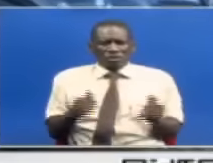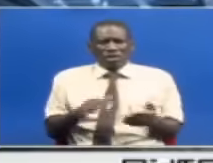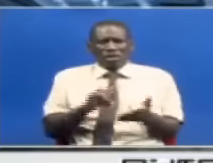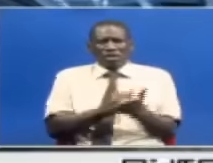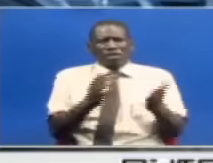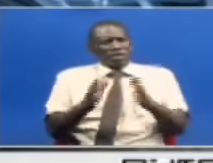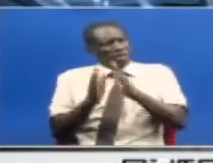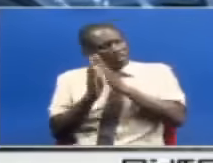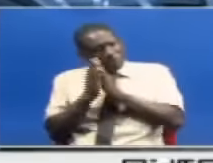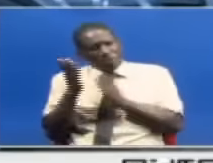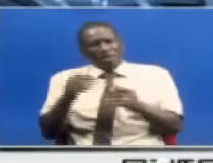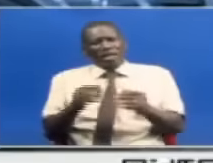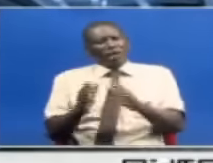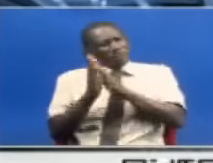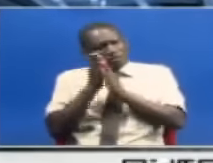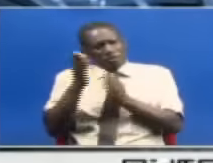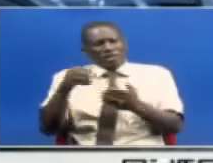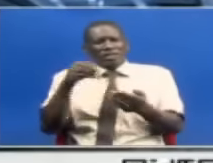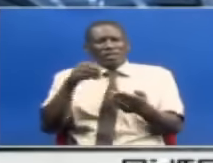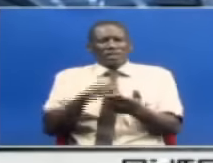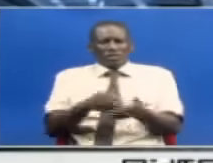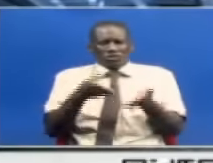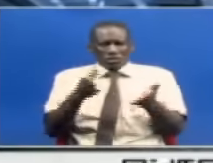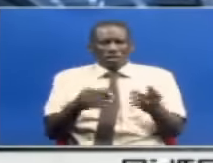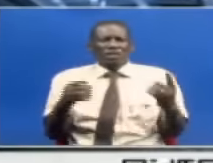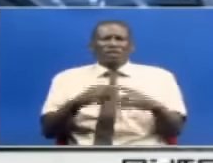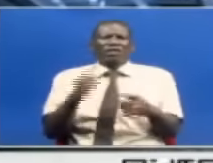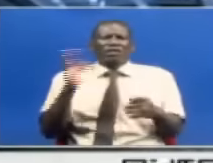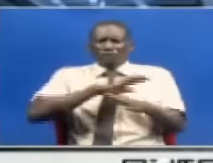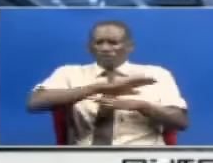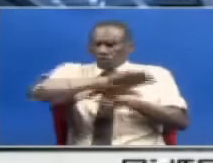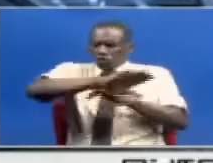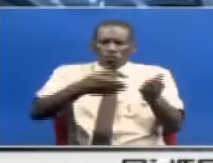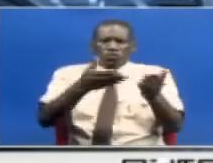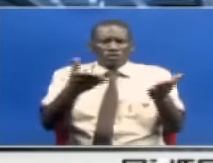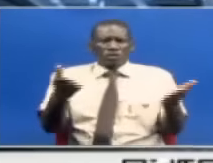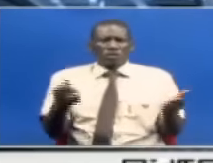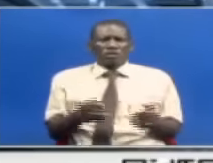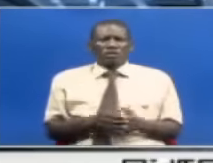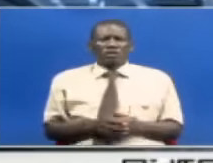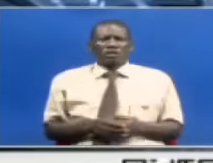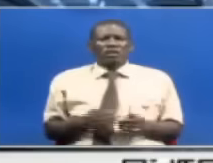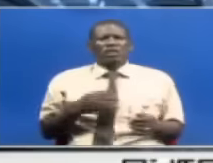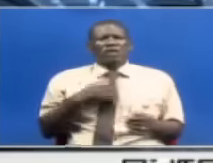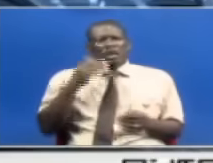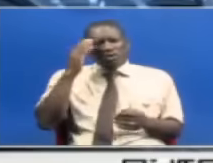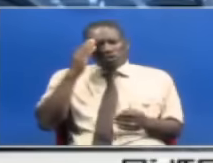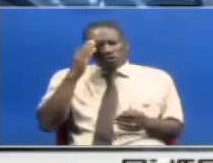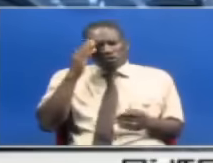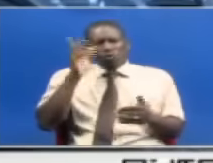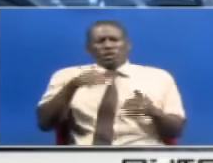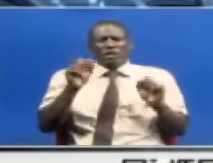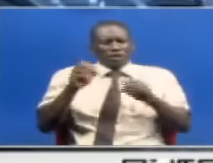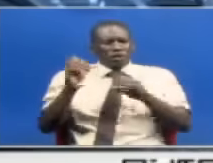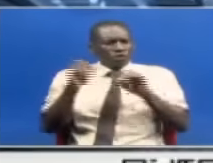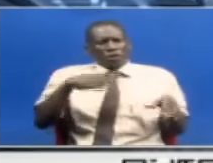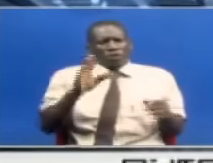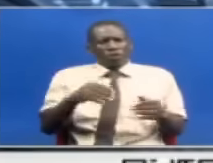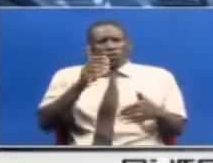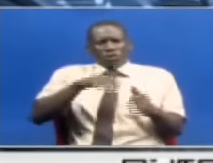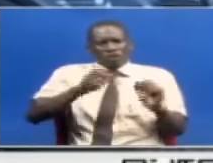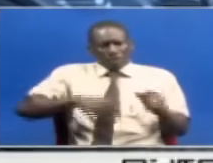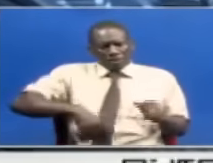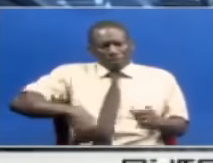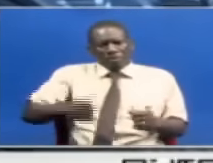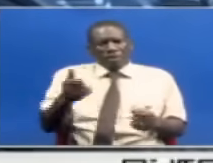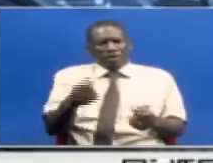is where I'm going to sleep until I clear all this rubble and know what I can dispose and what can be able to afford me some rent and